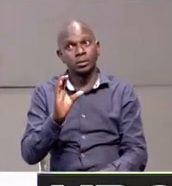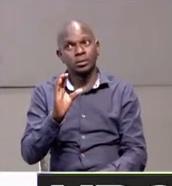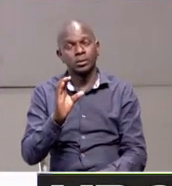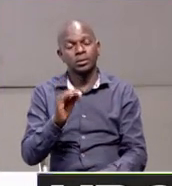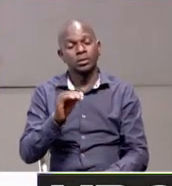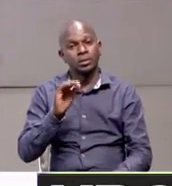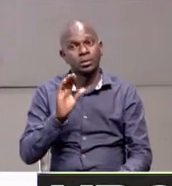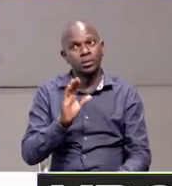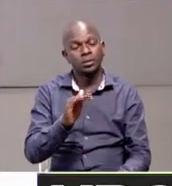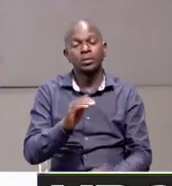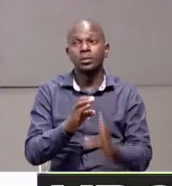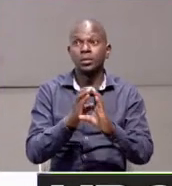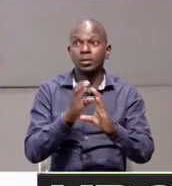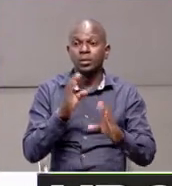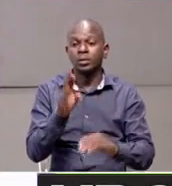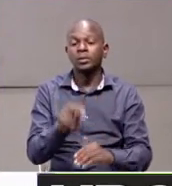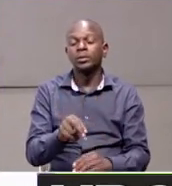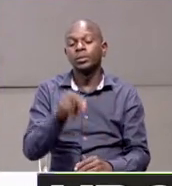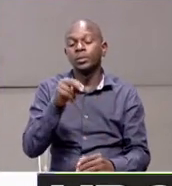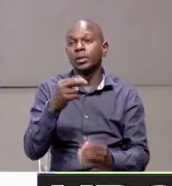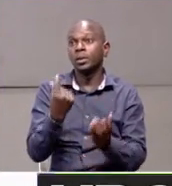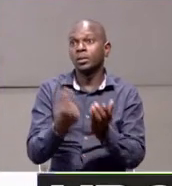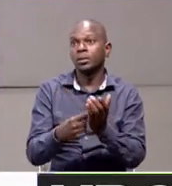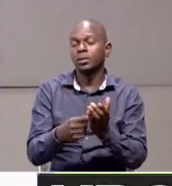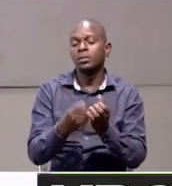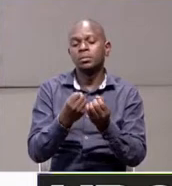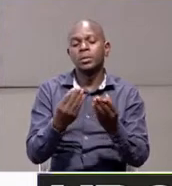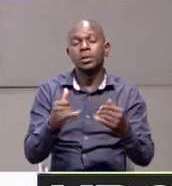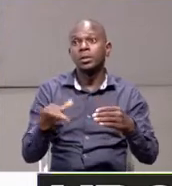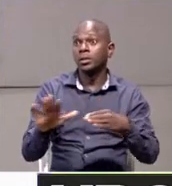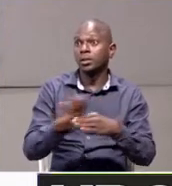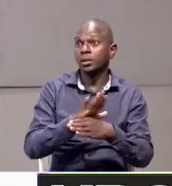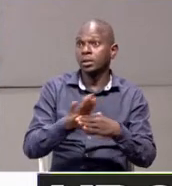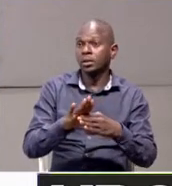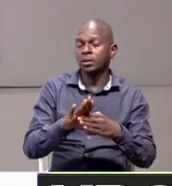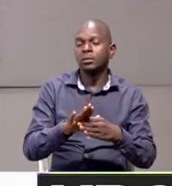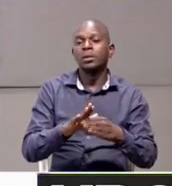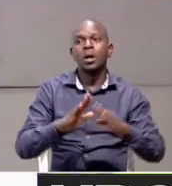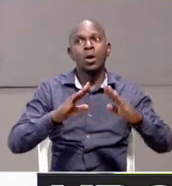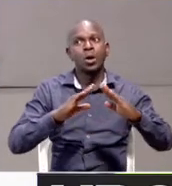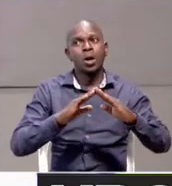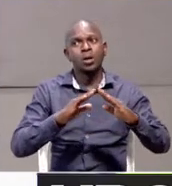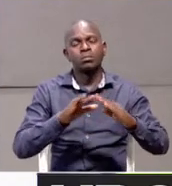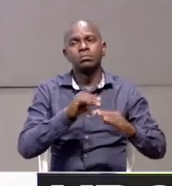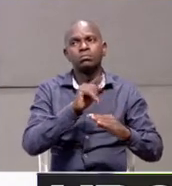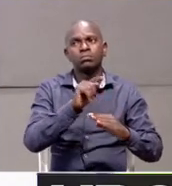own buses in northern Uganda. Various businesses, estates,